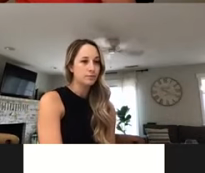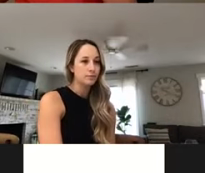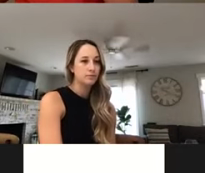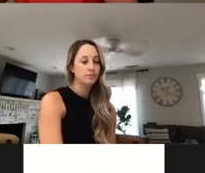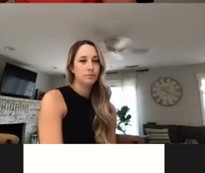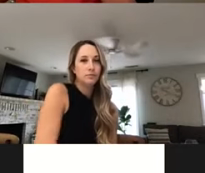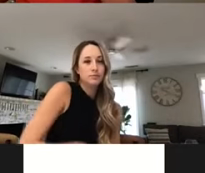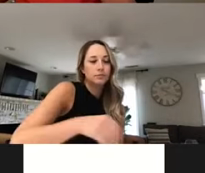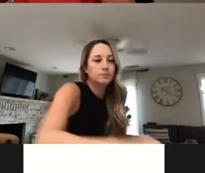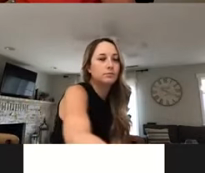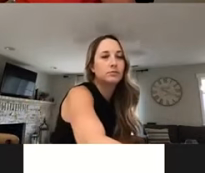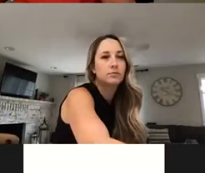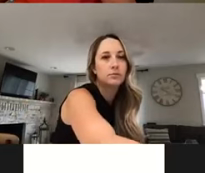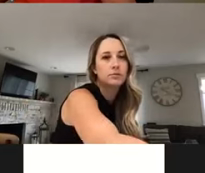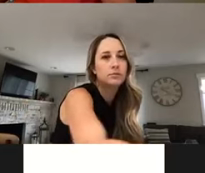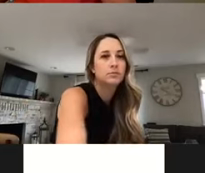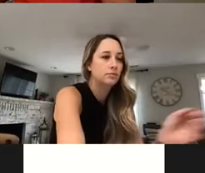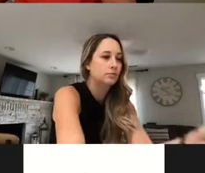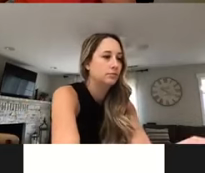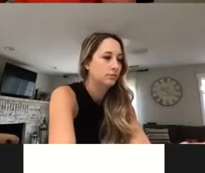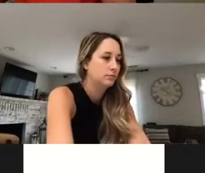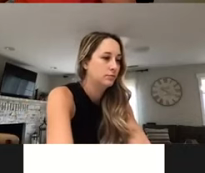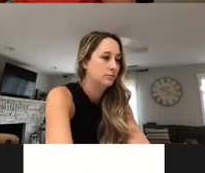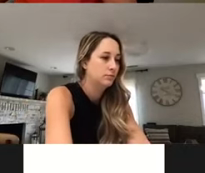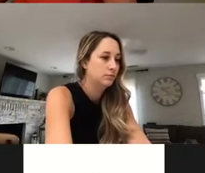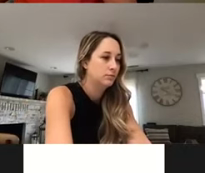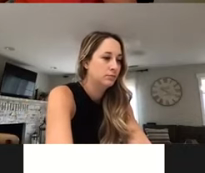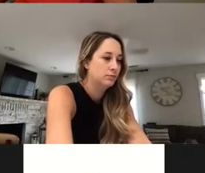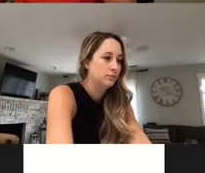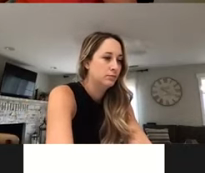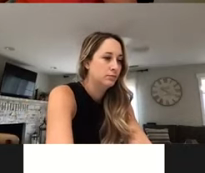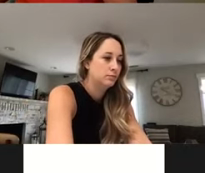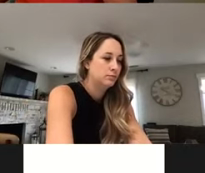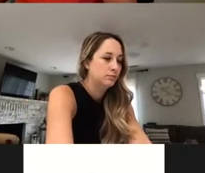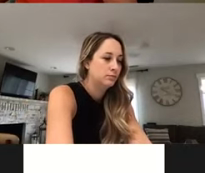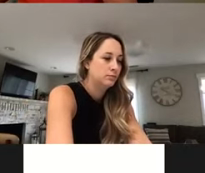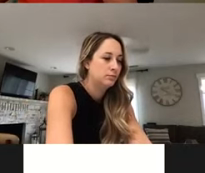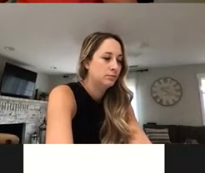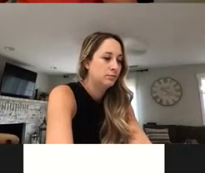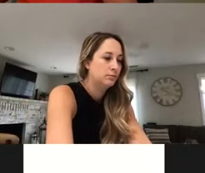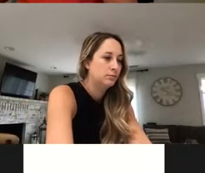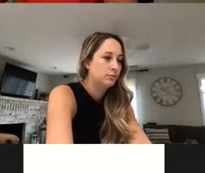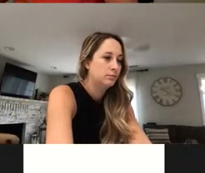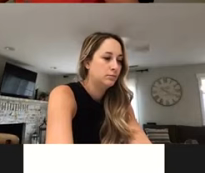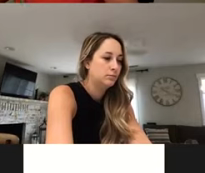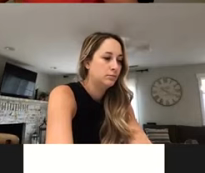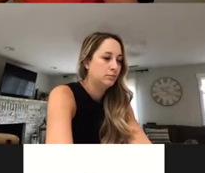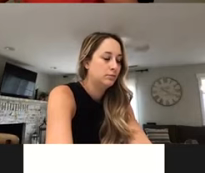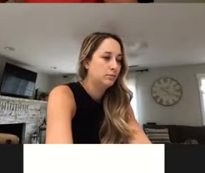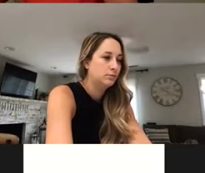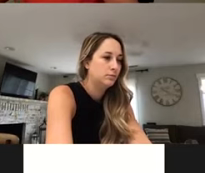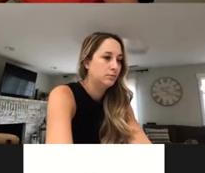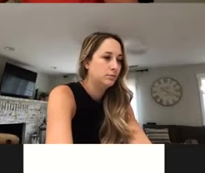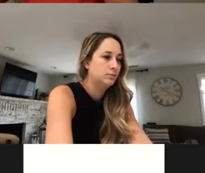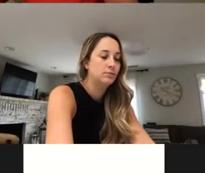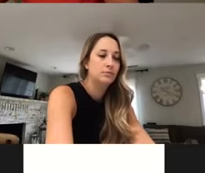them. What that means is I don't want you to describe all of process 1 and all of process 2.